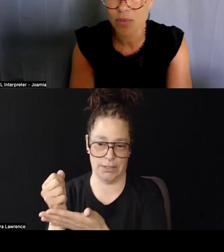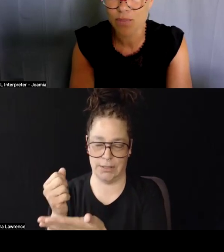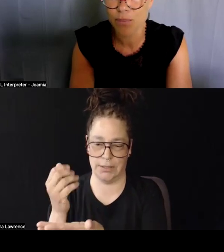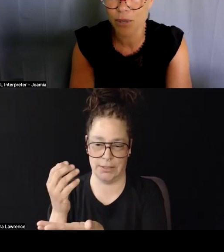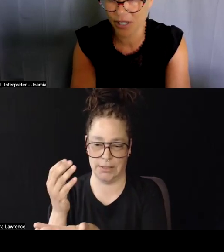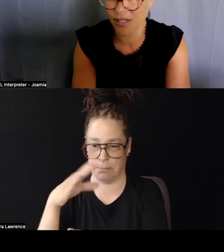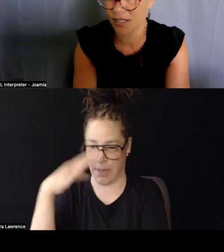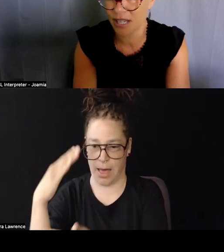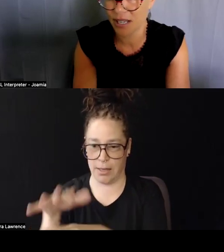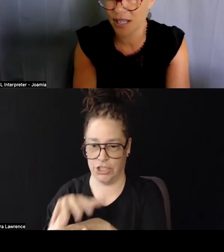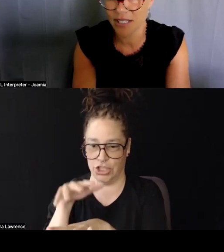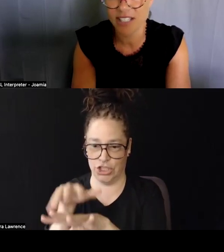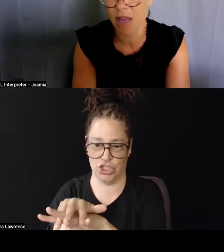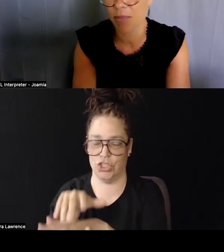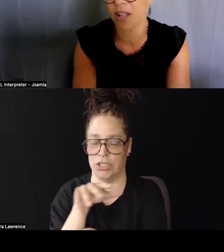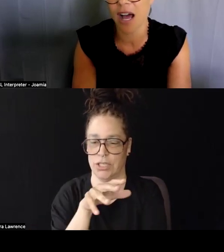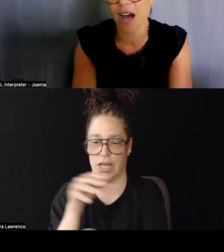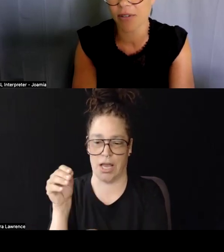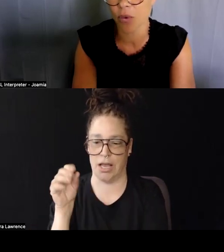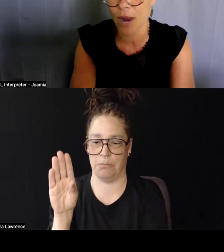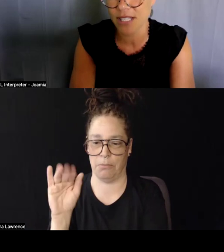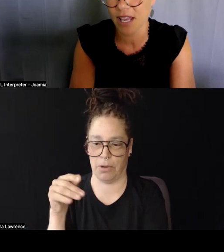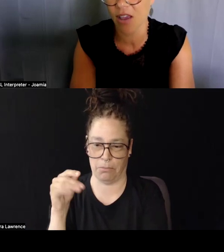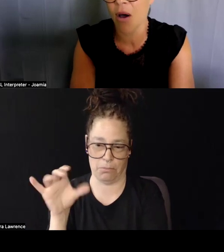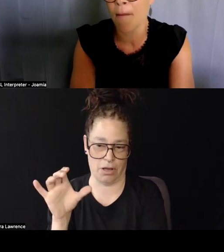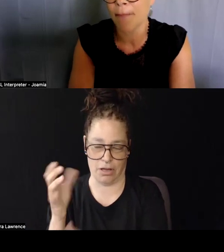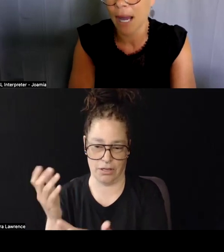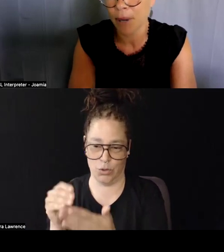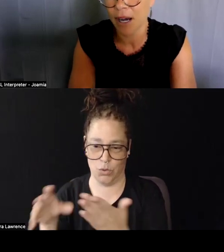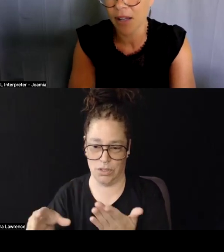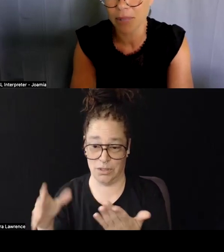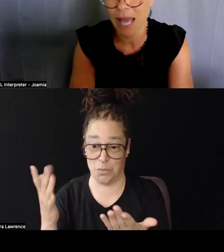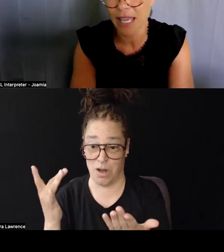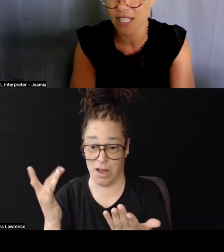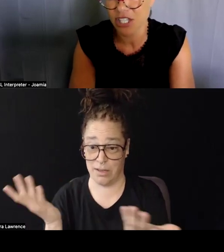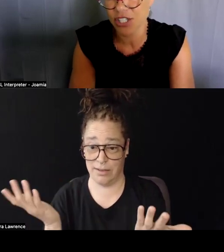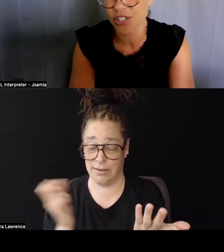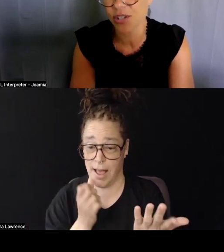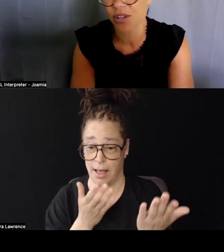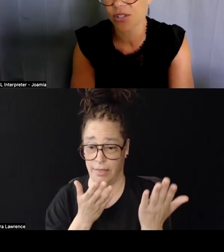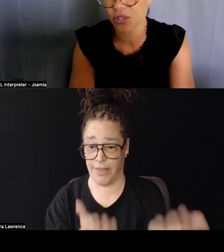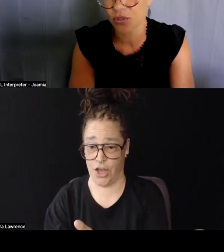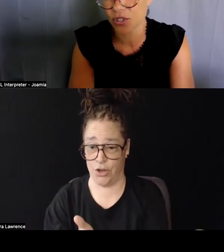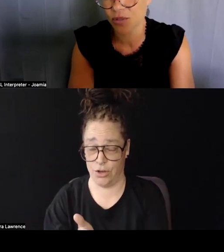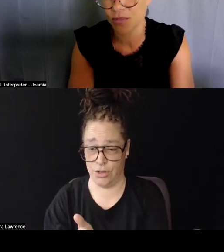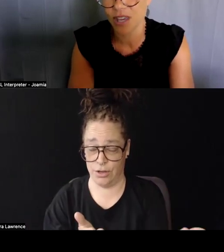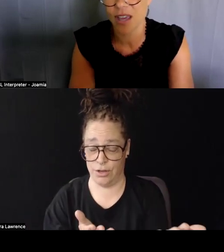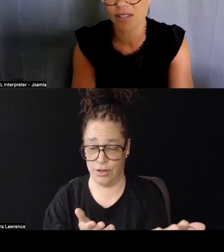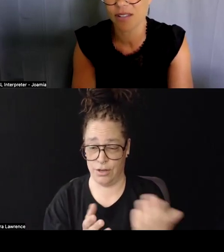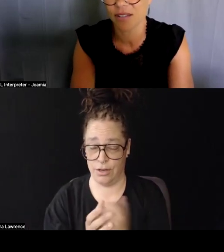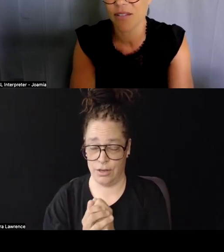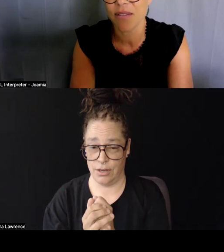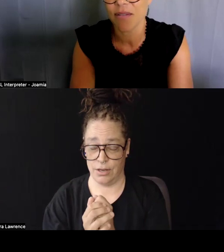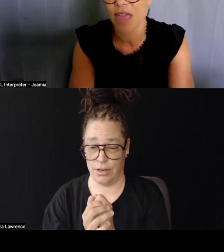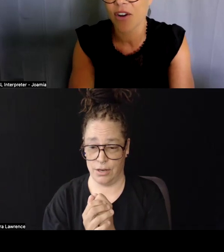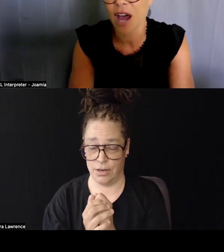And this book is an example of erasing BIPOC, Black, Indigenous students,